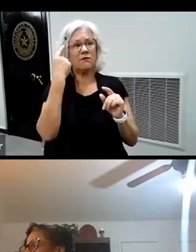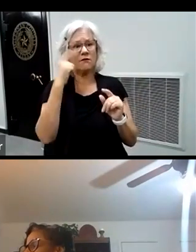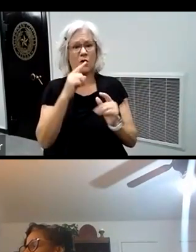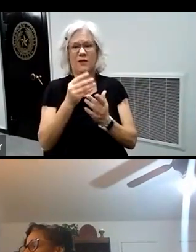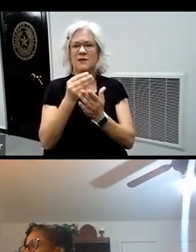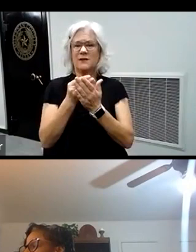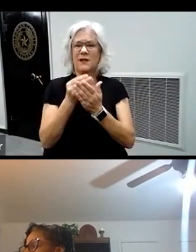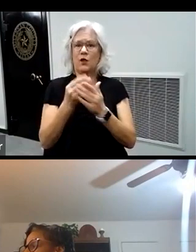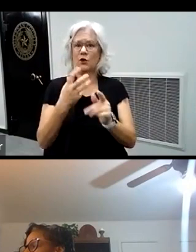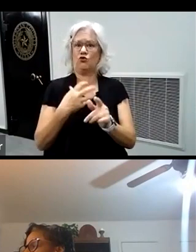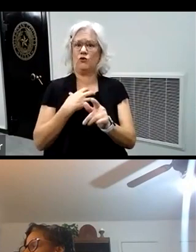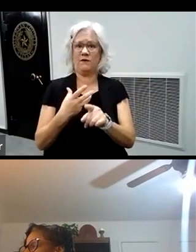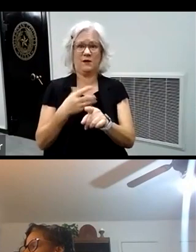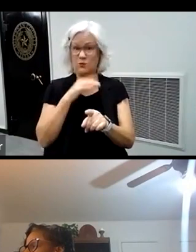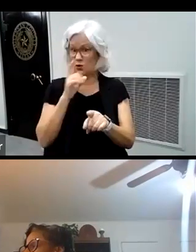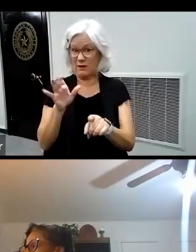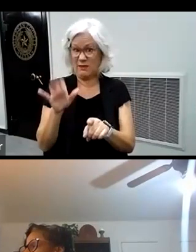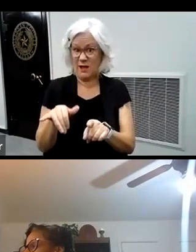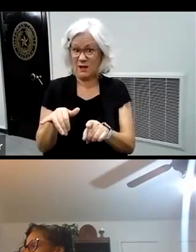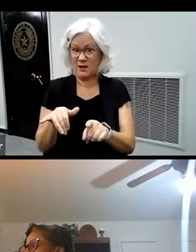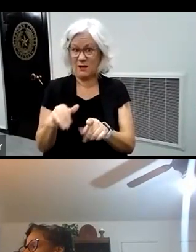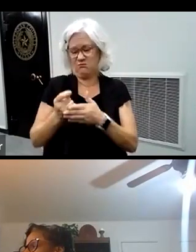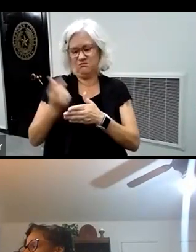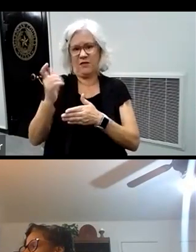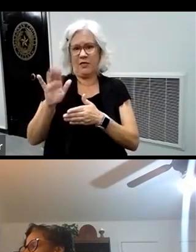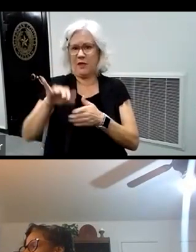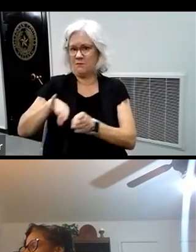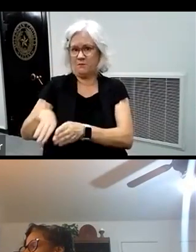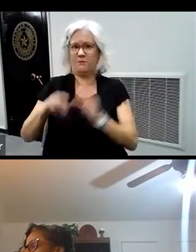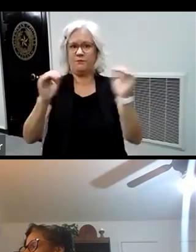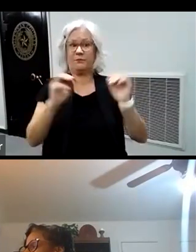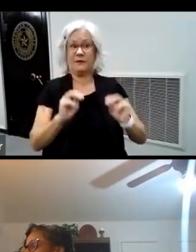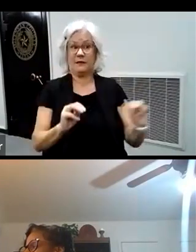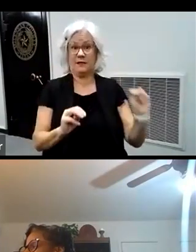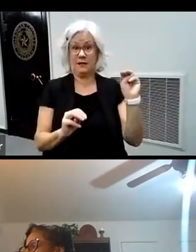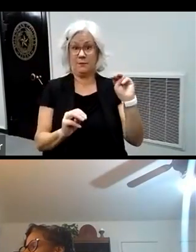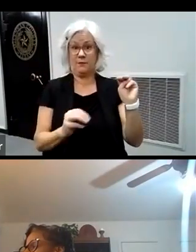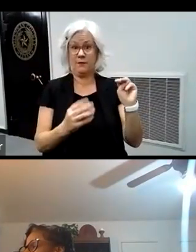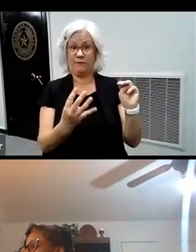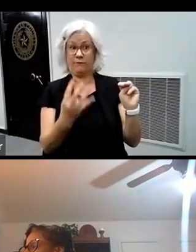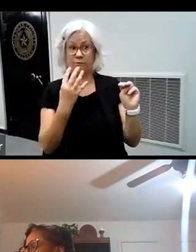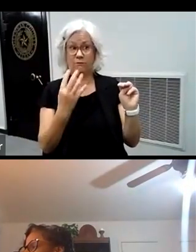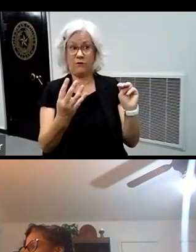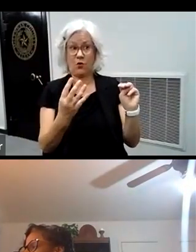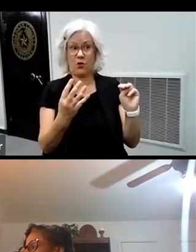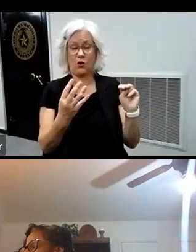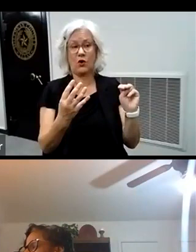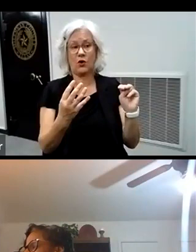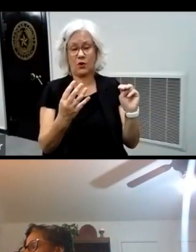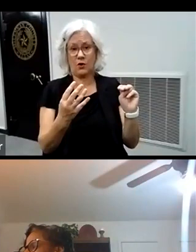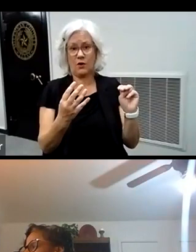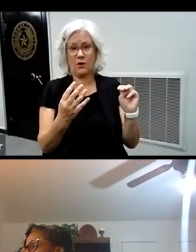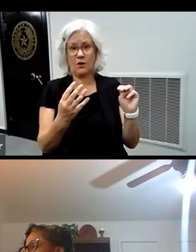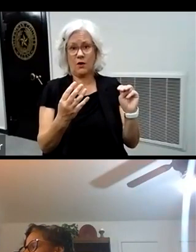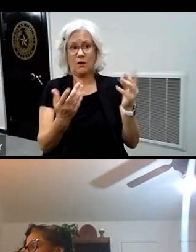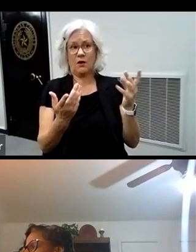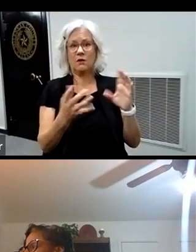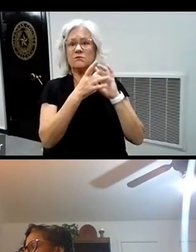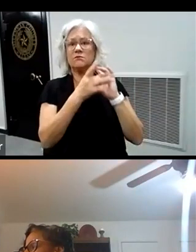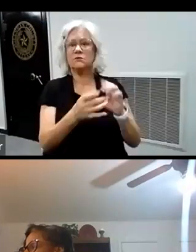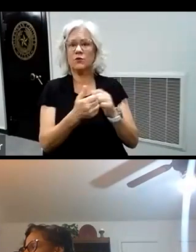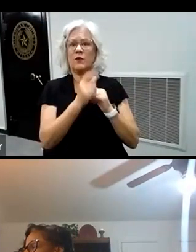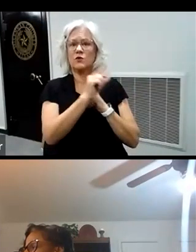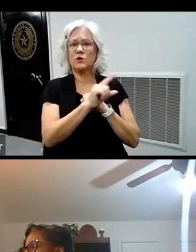grievance. Is that no need for that? So we'll skip that. Under M4, discussion or action regarding the 2020